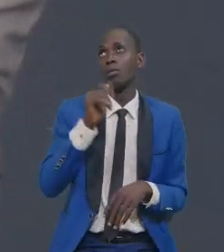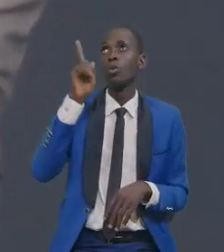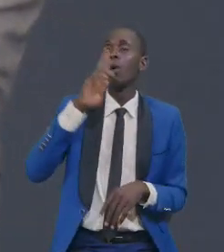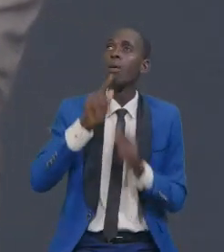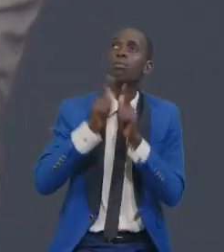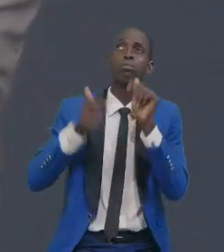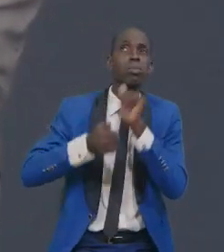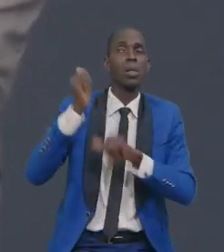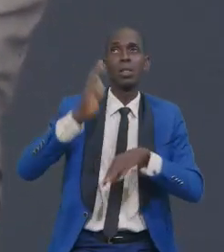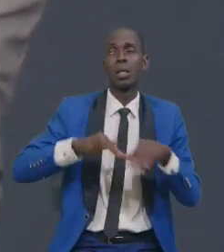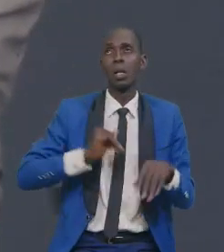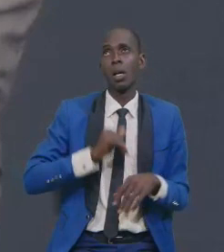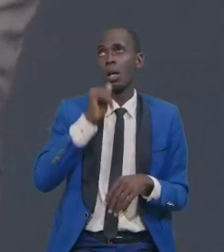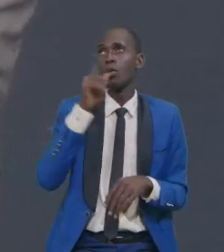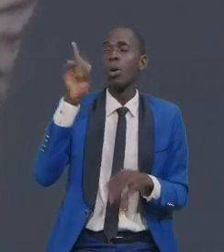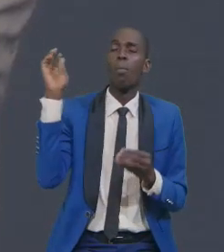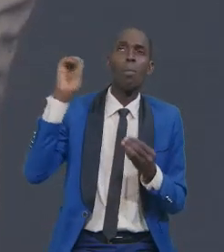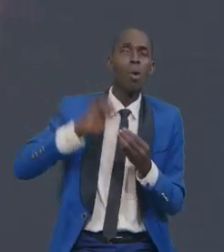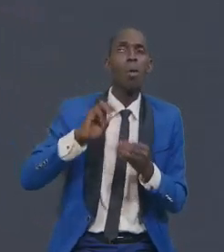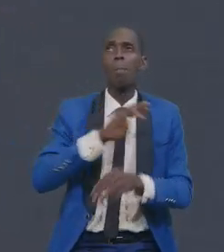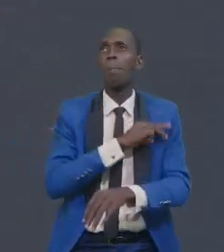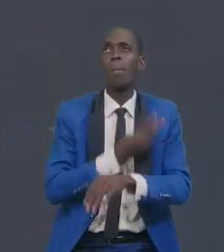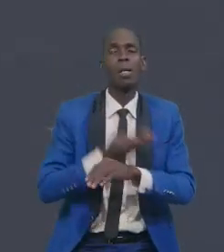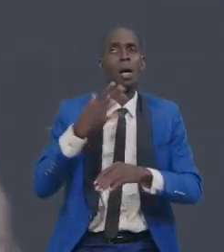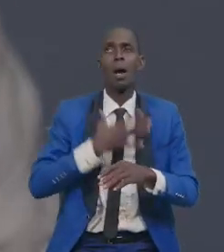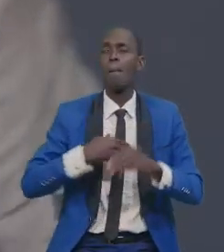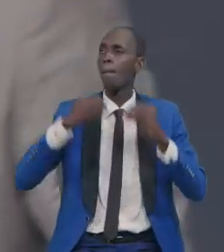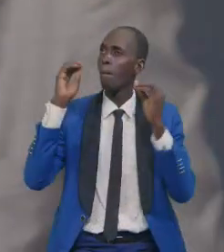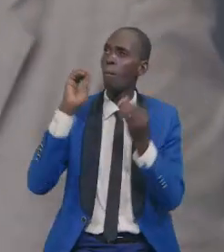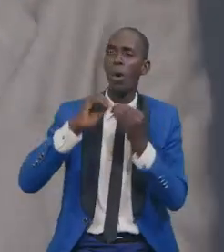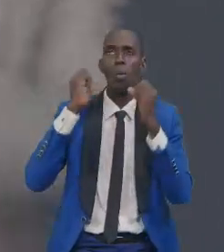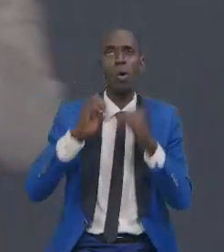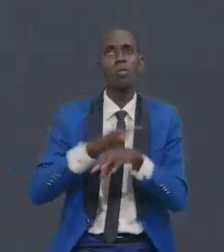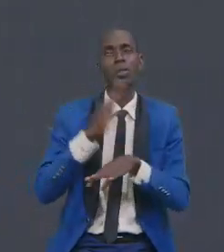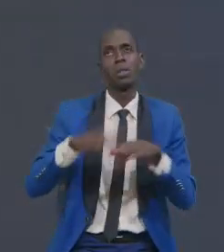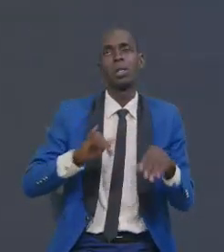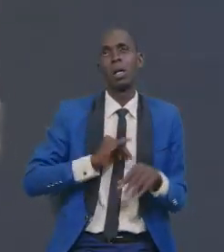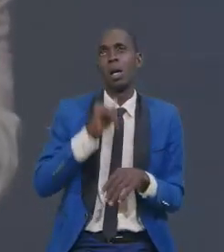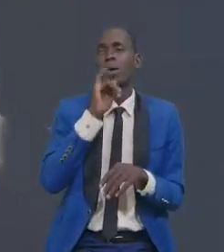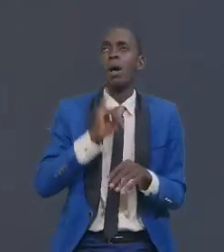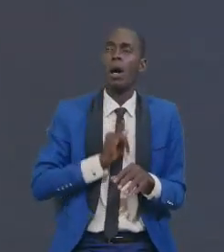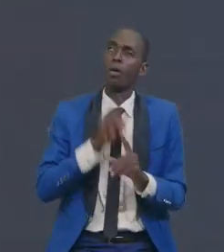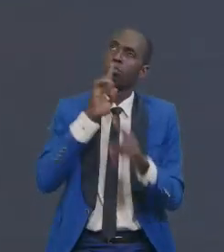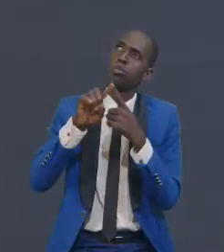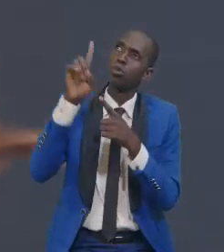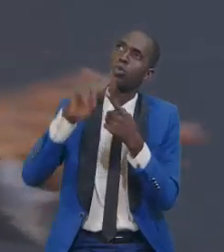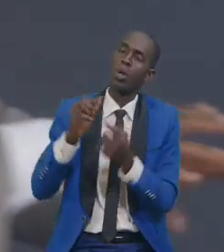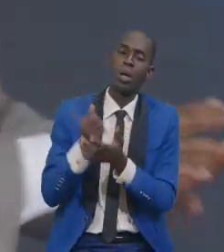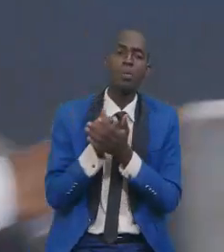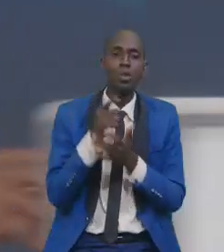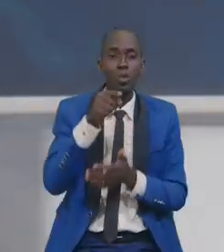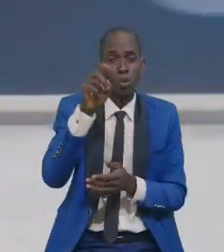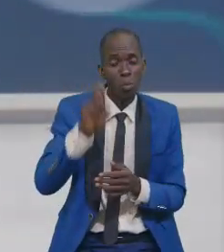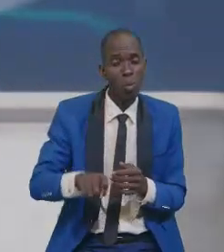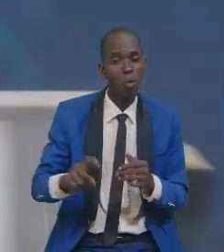more mighty and powerful than I am. I want you to do this for me. It takes humility to come